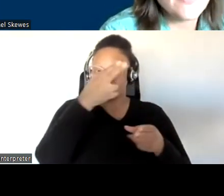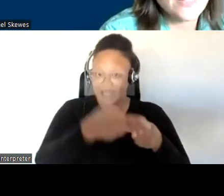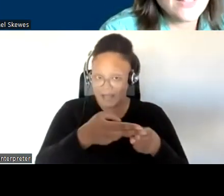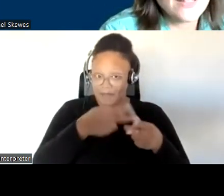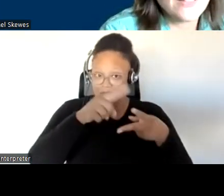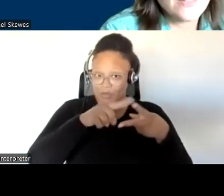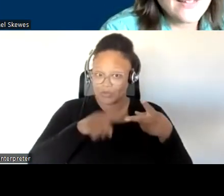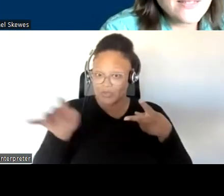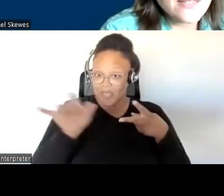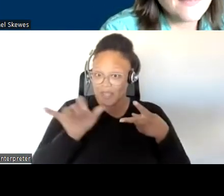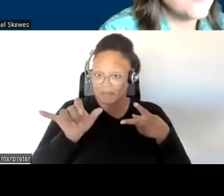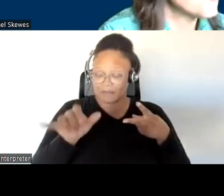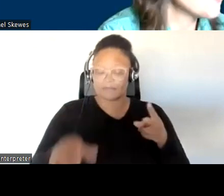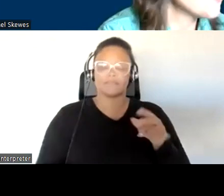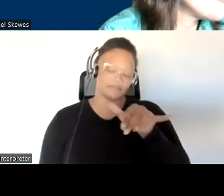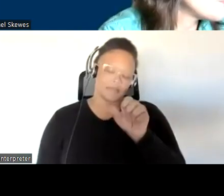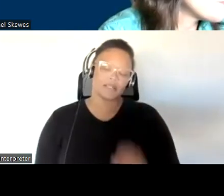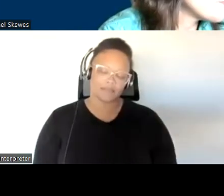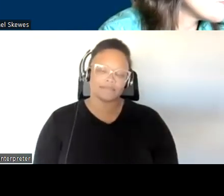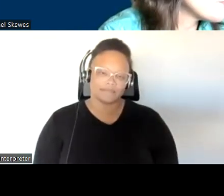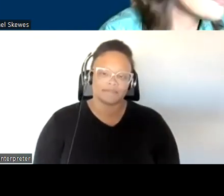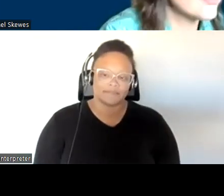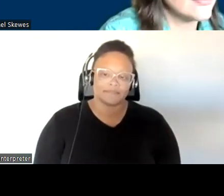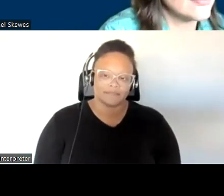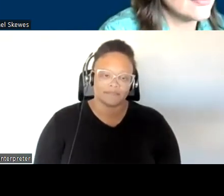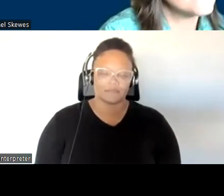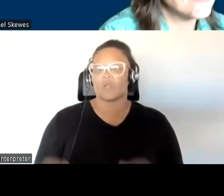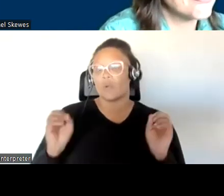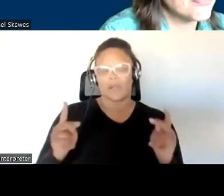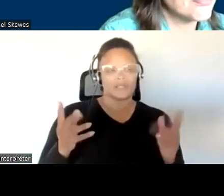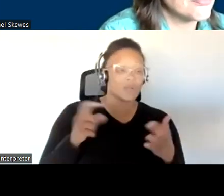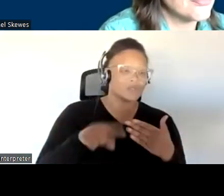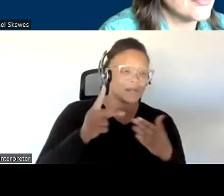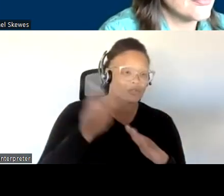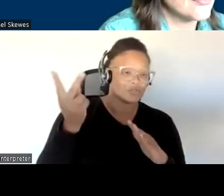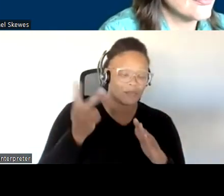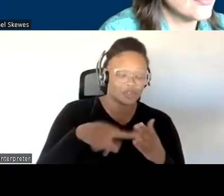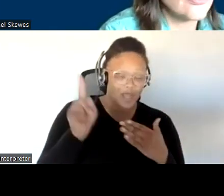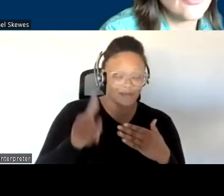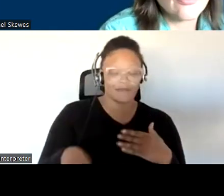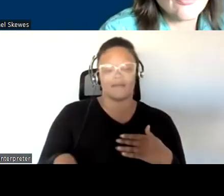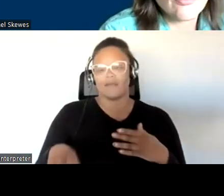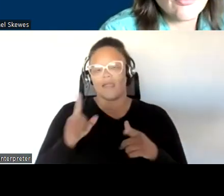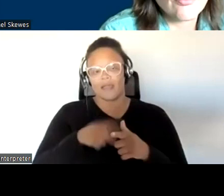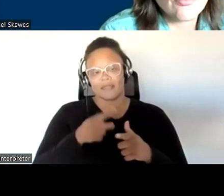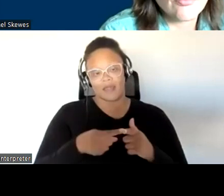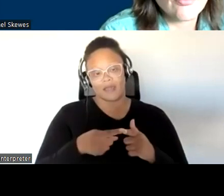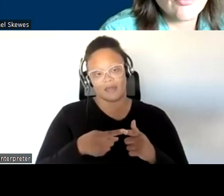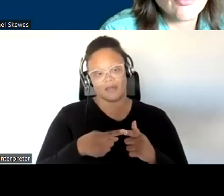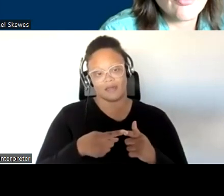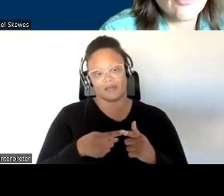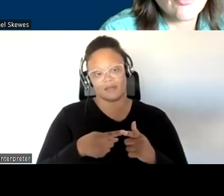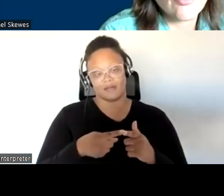Yeah. Yeah. Okay. Yes. Yeah. We'll check on that, and then on